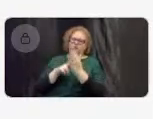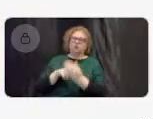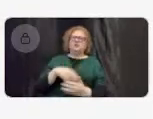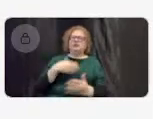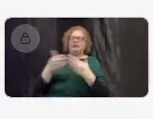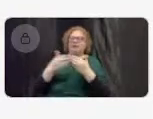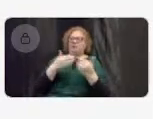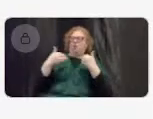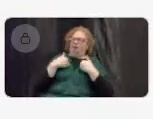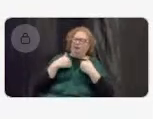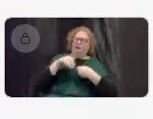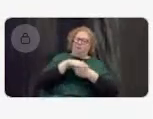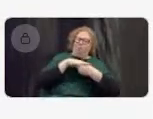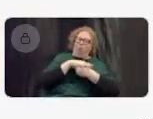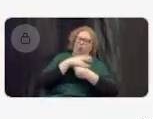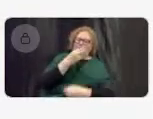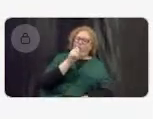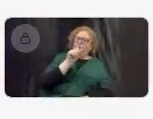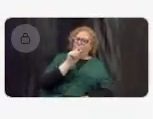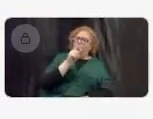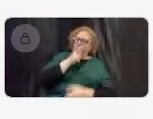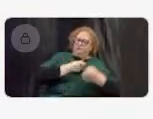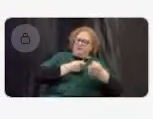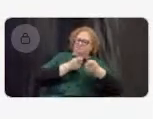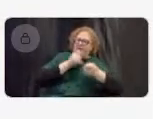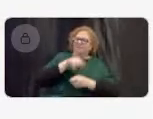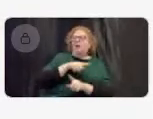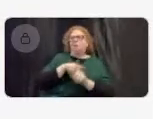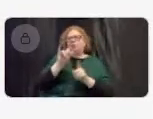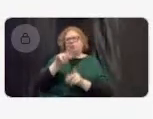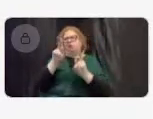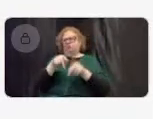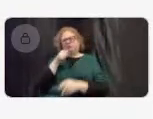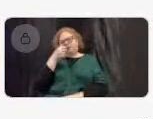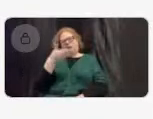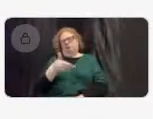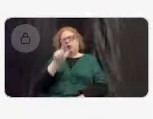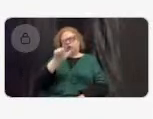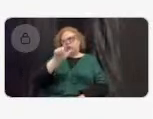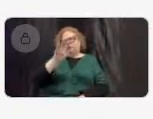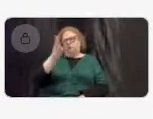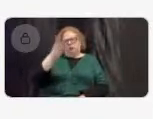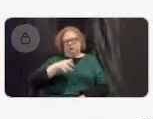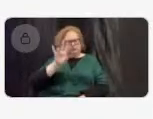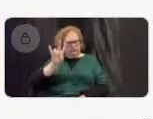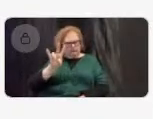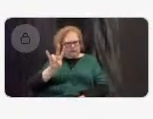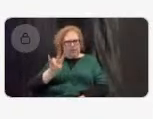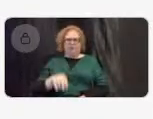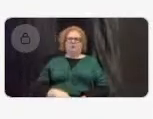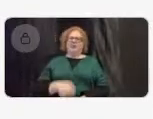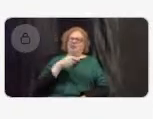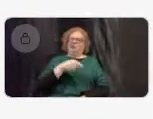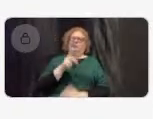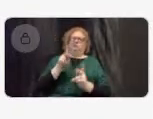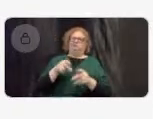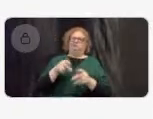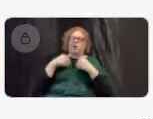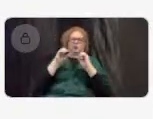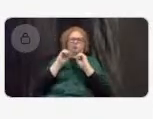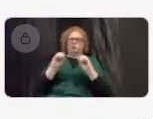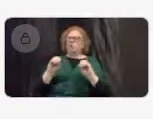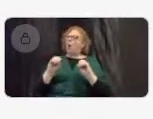the property, this person is not there 24/7. There will be no vested interest in the mental